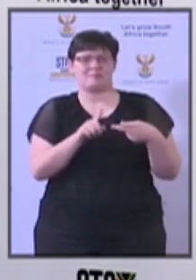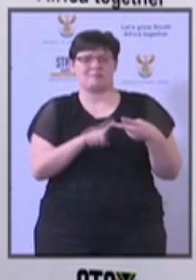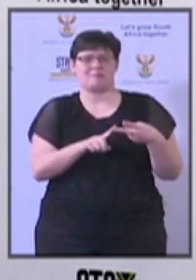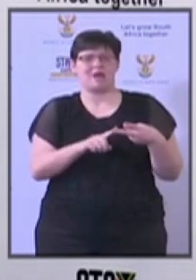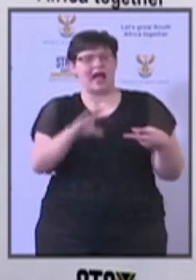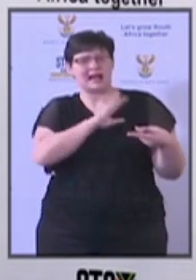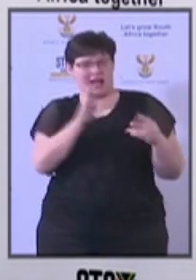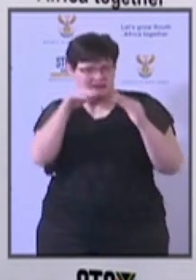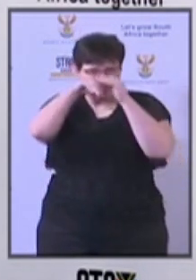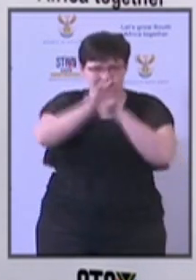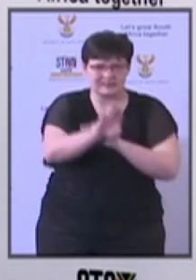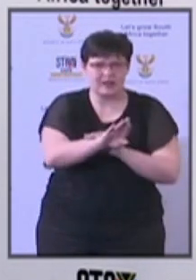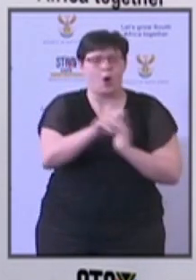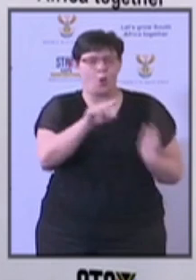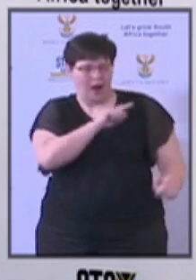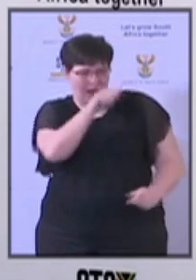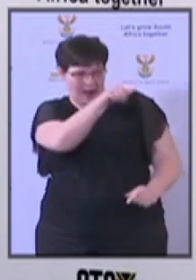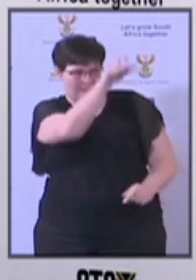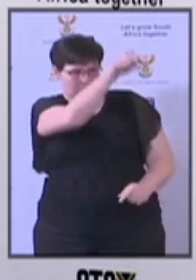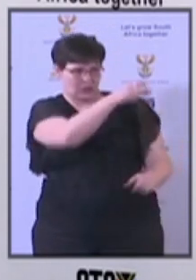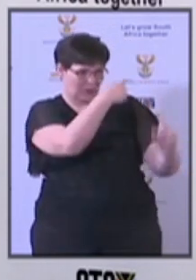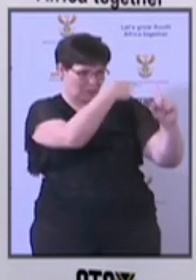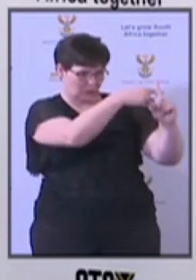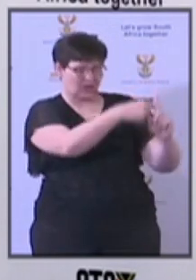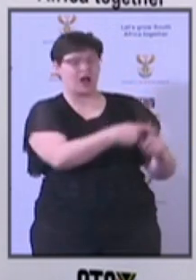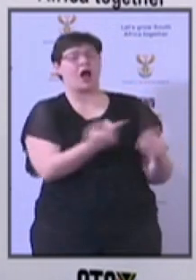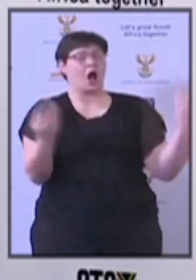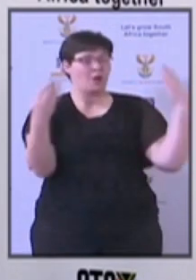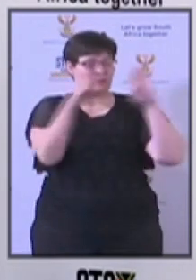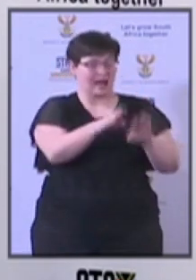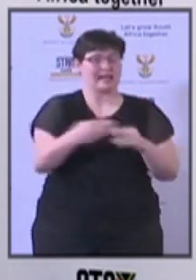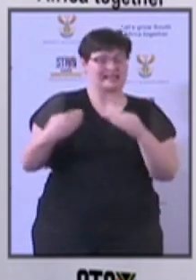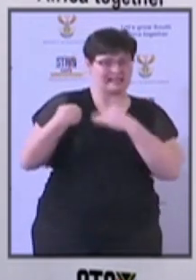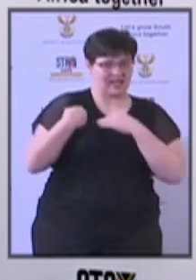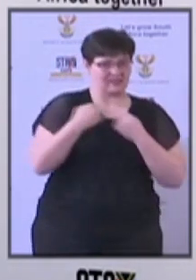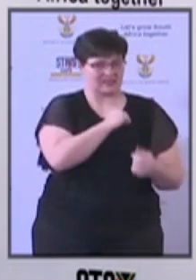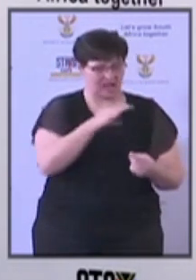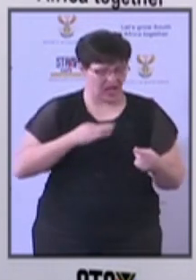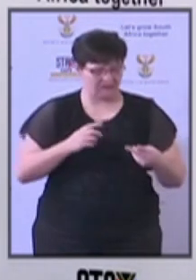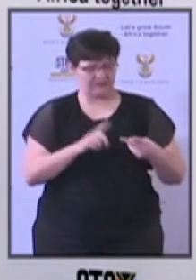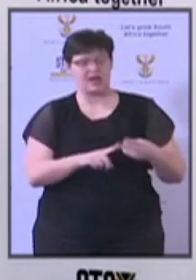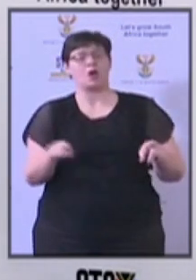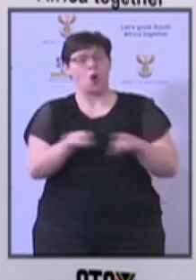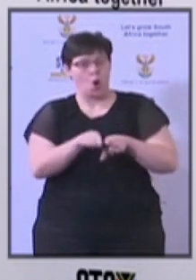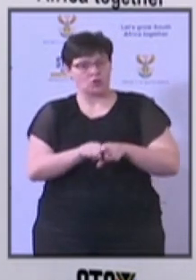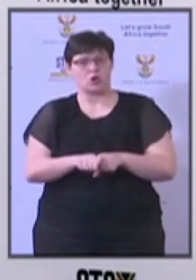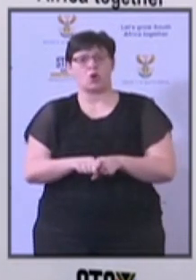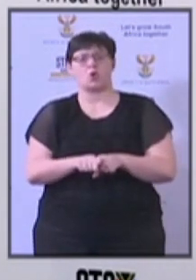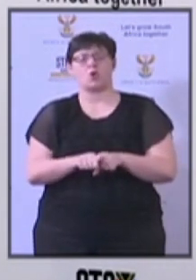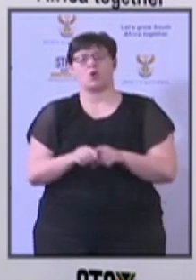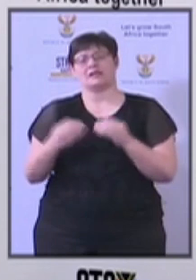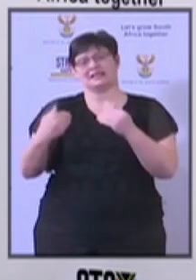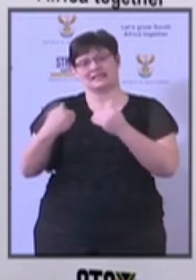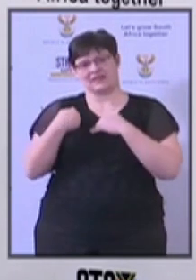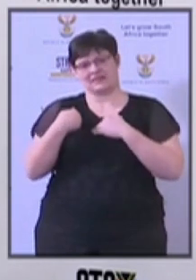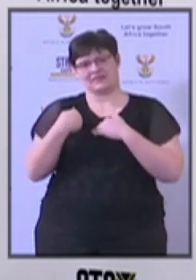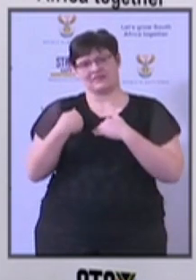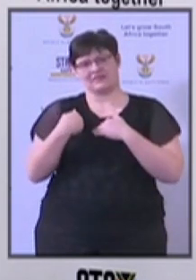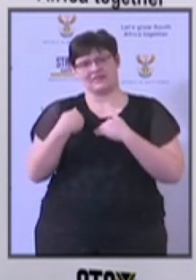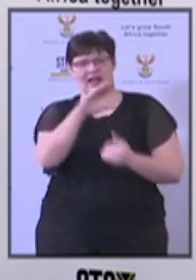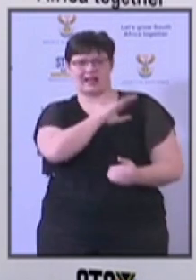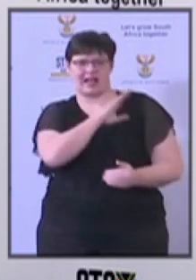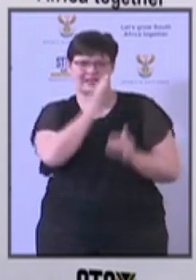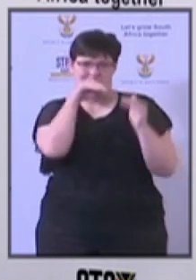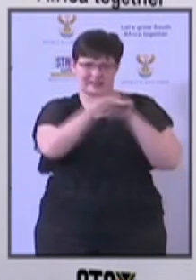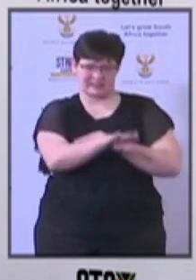our clients who visit the office. So we close it immediately and then test people there, and then it has to be